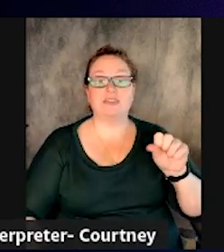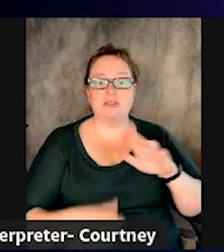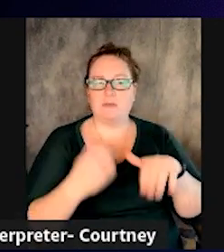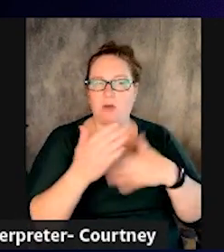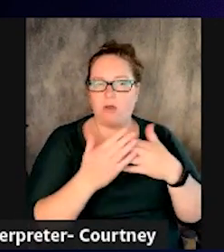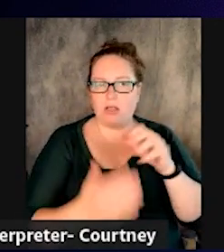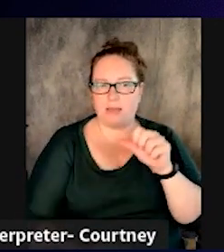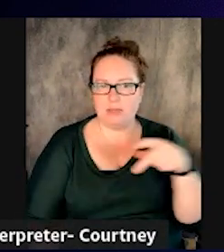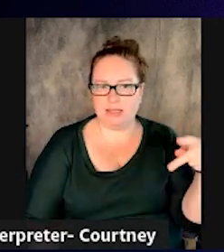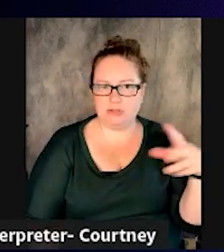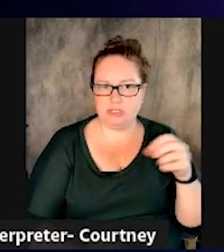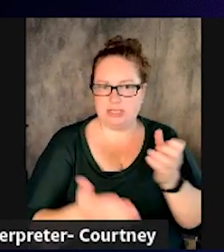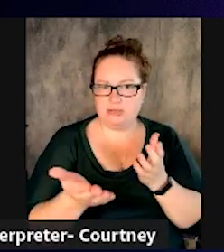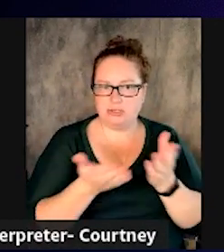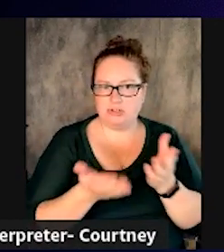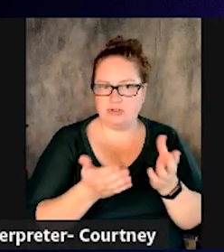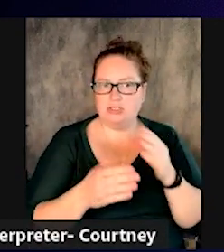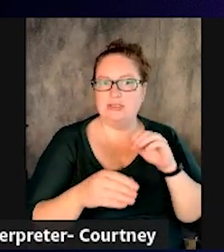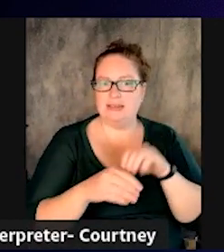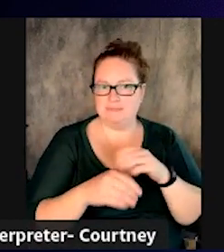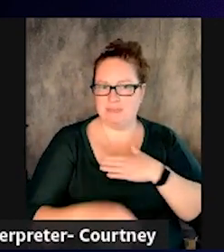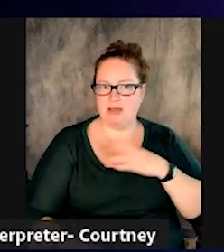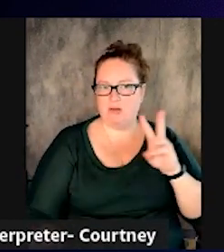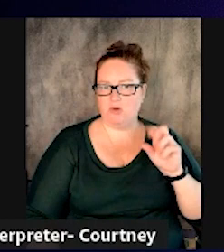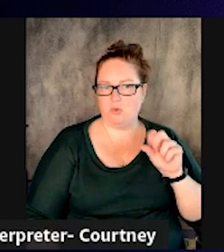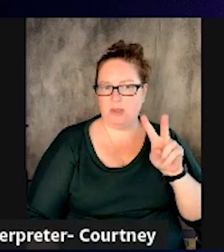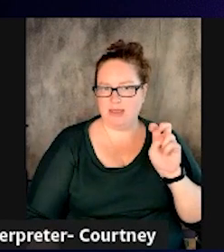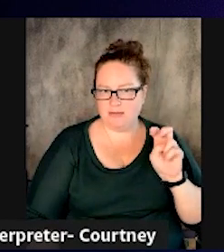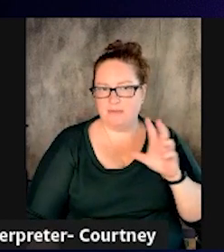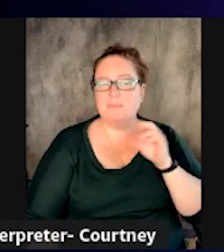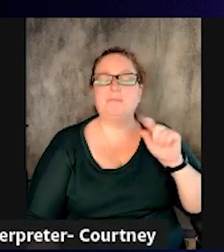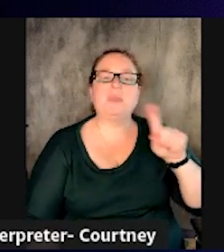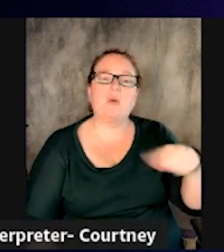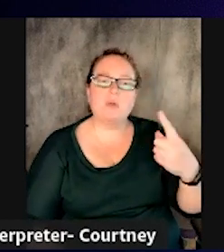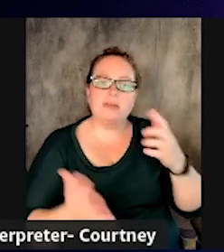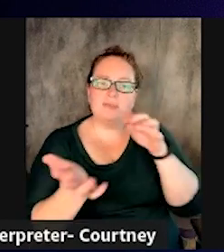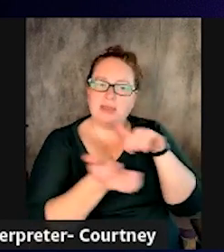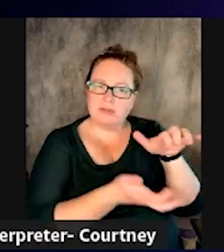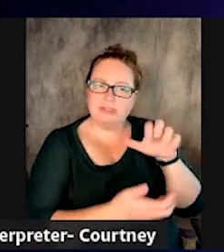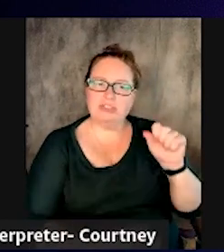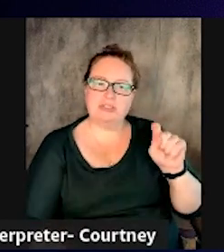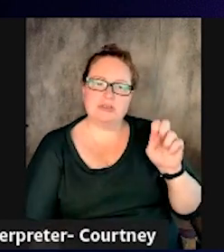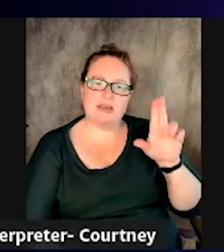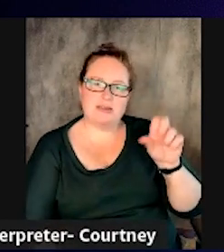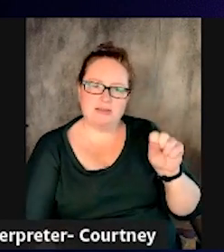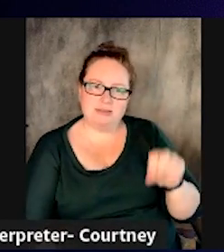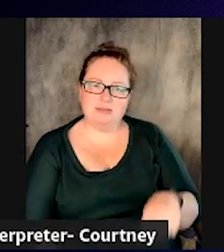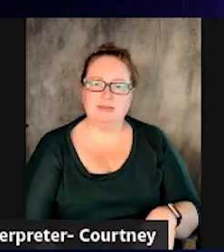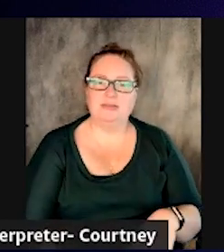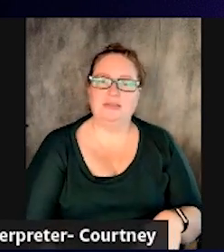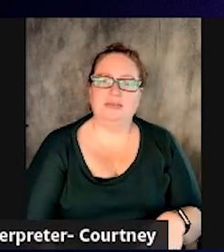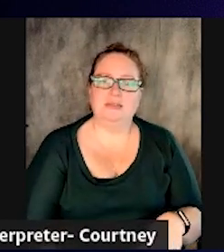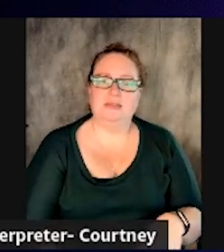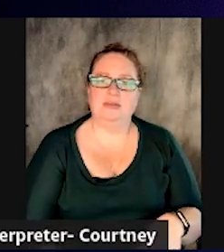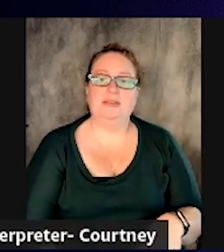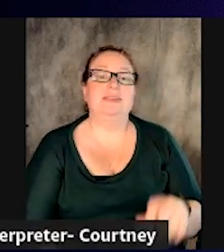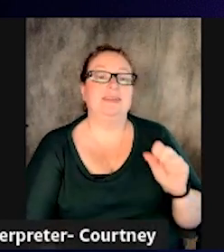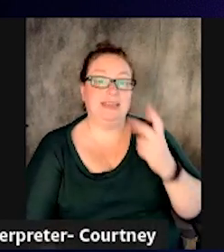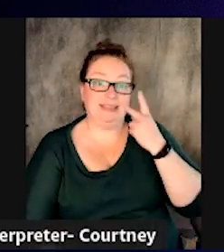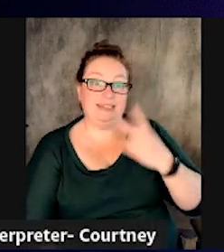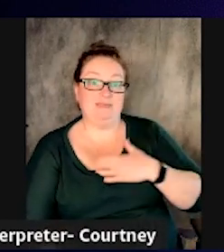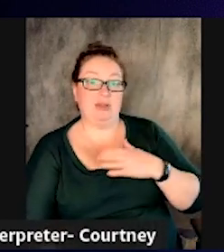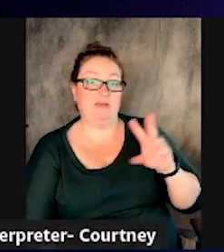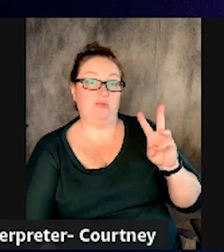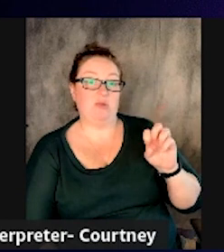and servers in my wave. And I also have migration status. So I can see that my wave is not yet